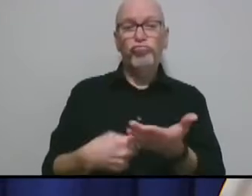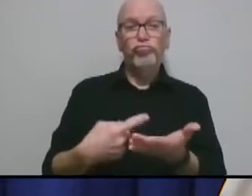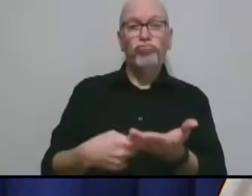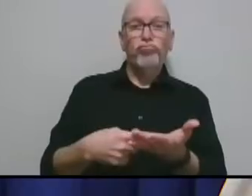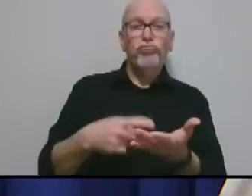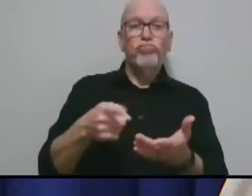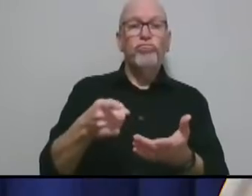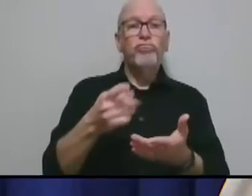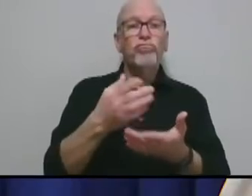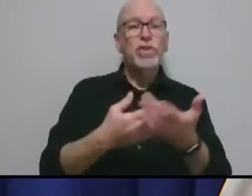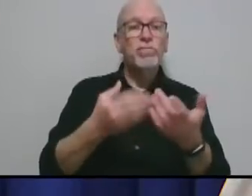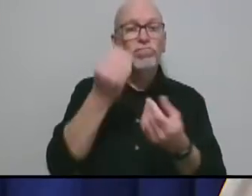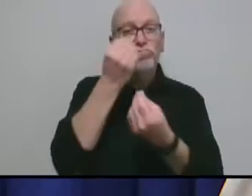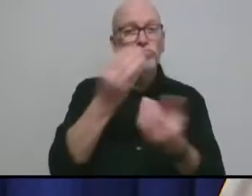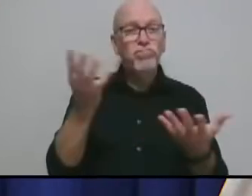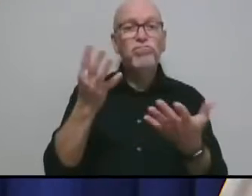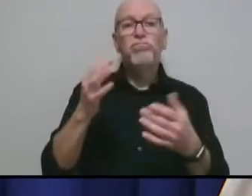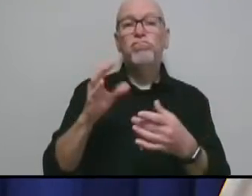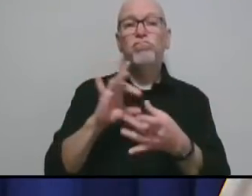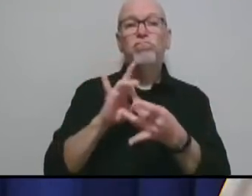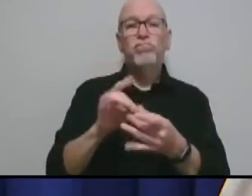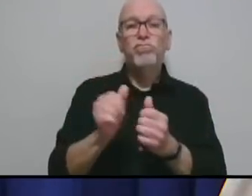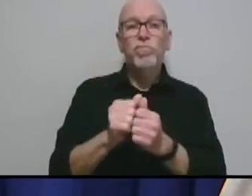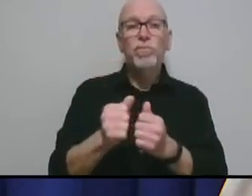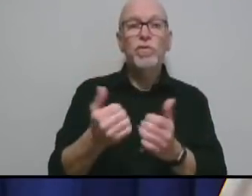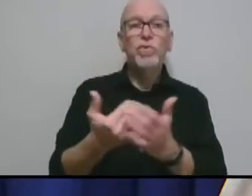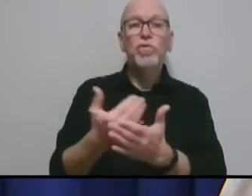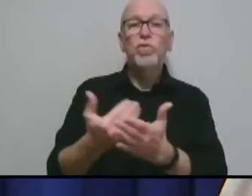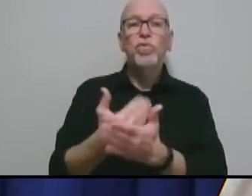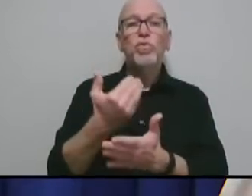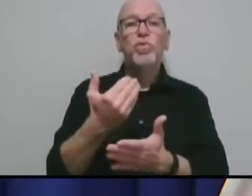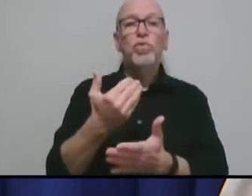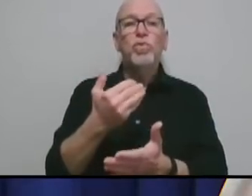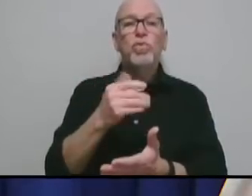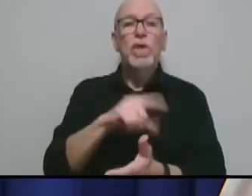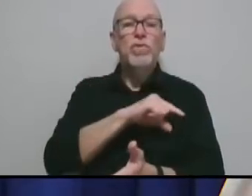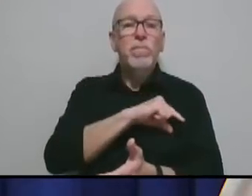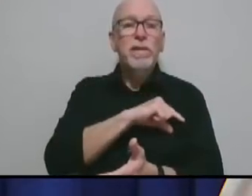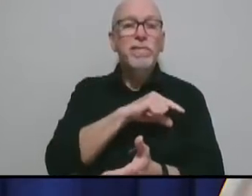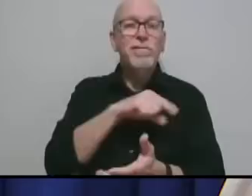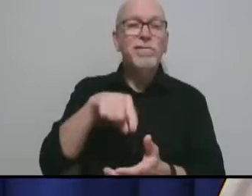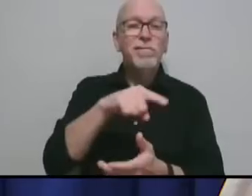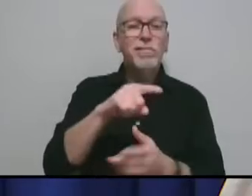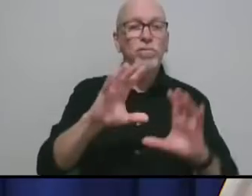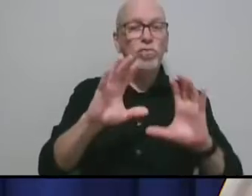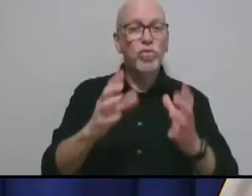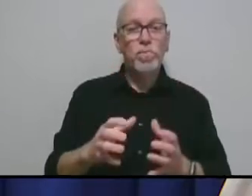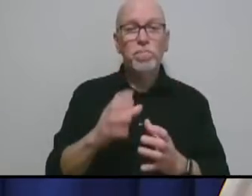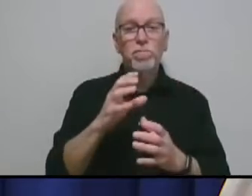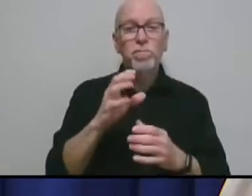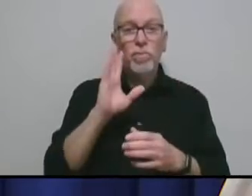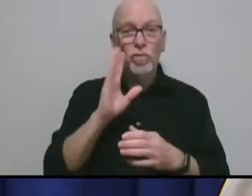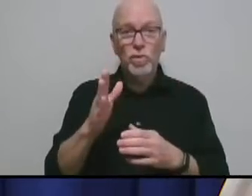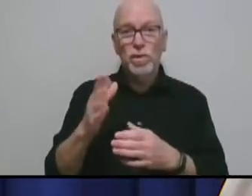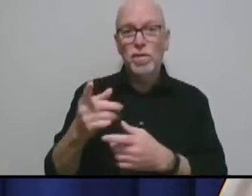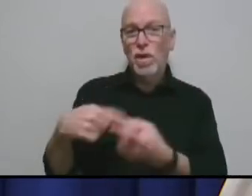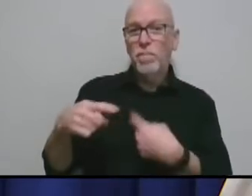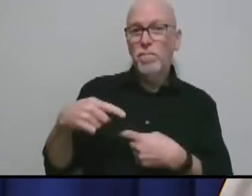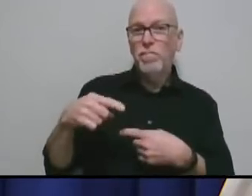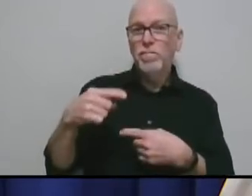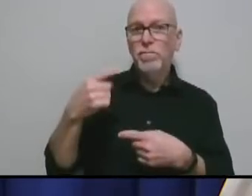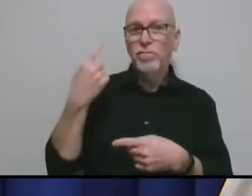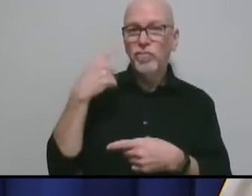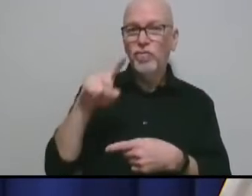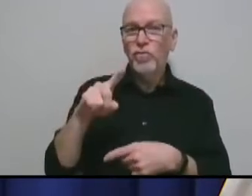some detail to some new eligibility cohorts for populations that are going to be coming